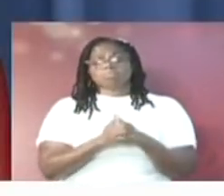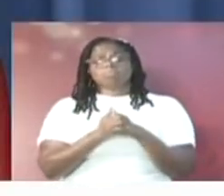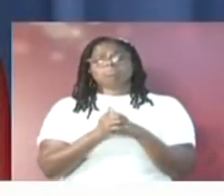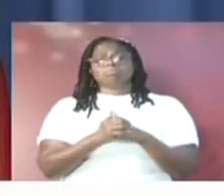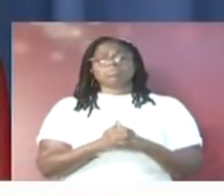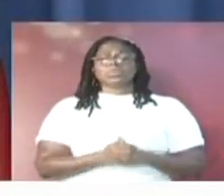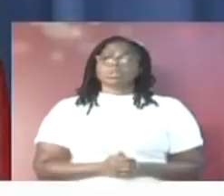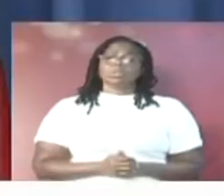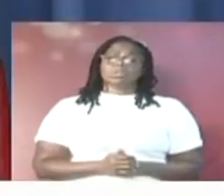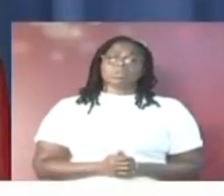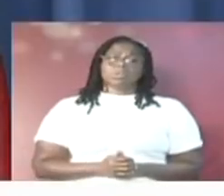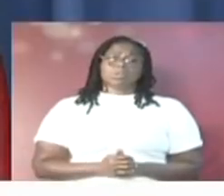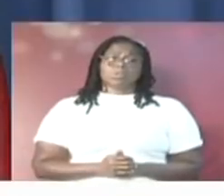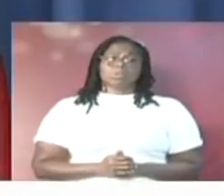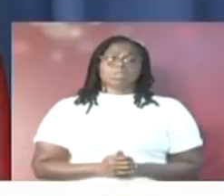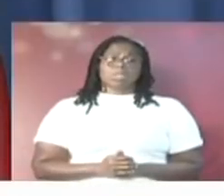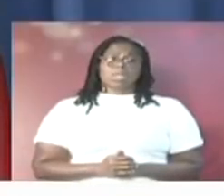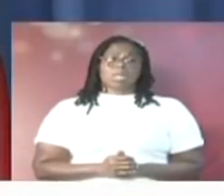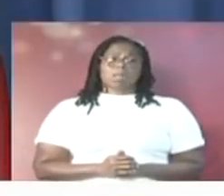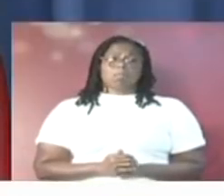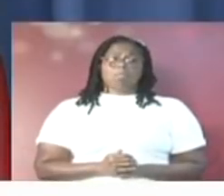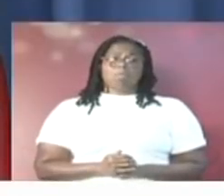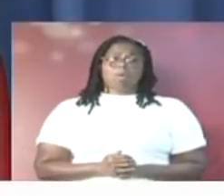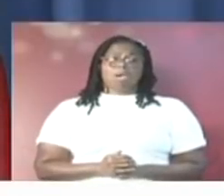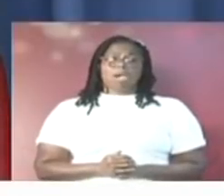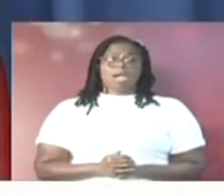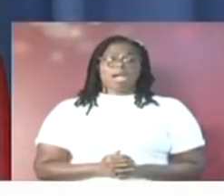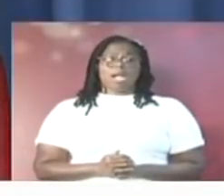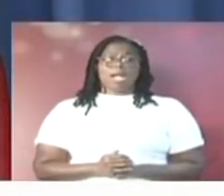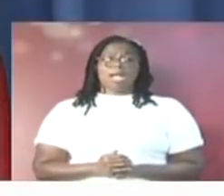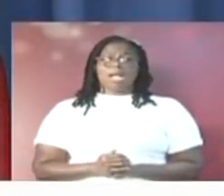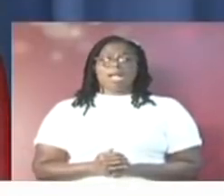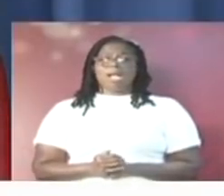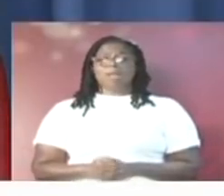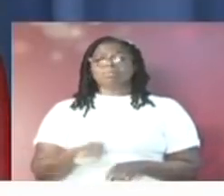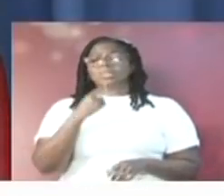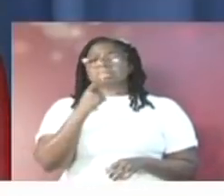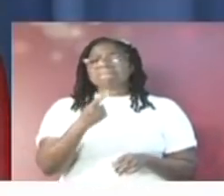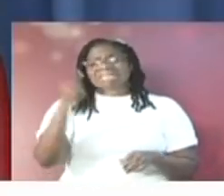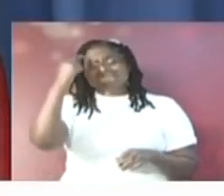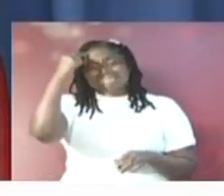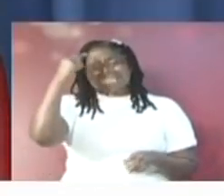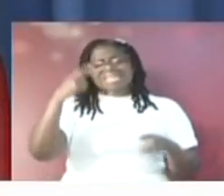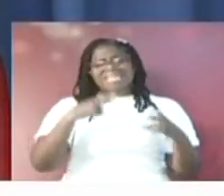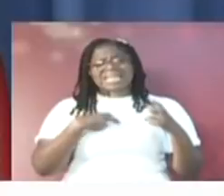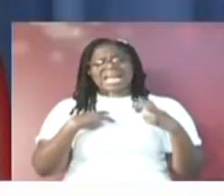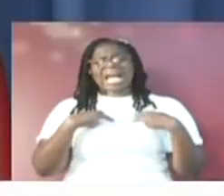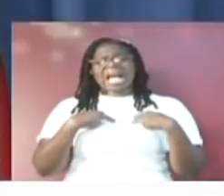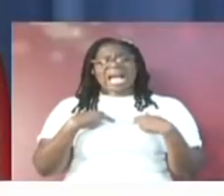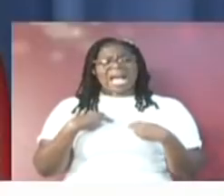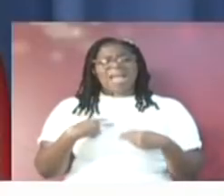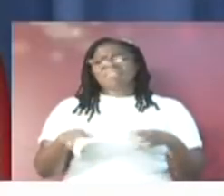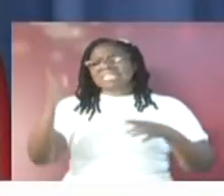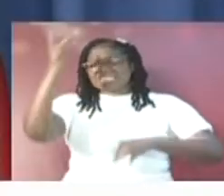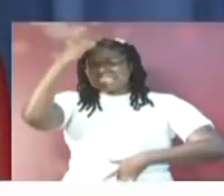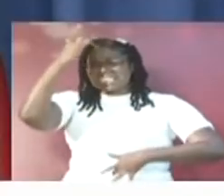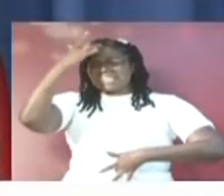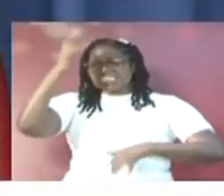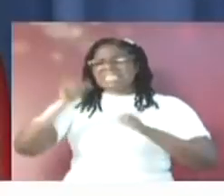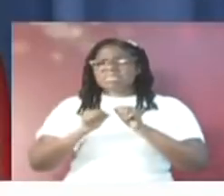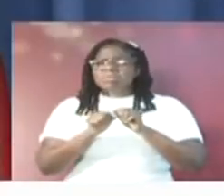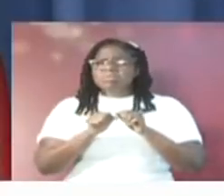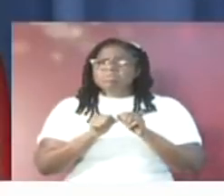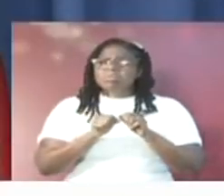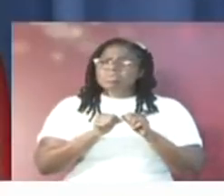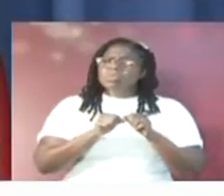in Baltimore, where there has been some alleged contamination. And the government of the